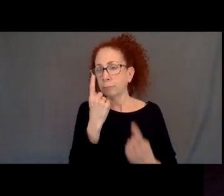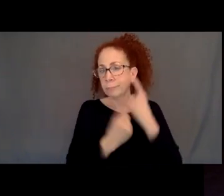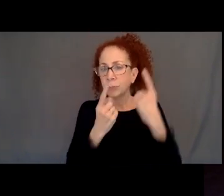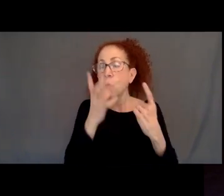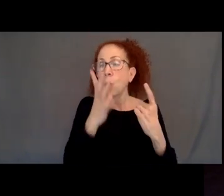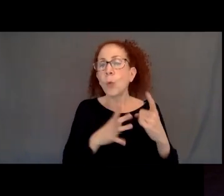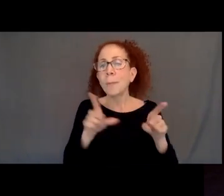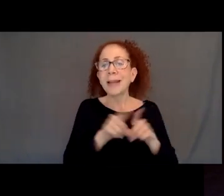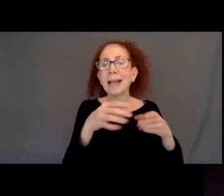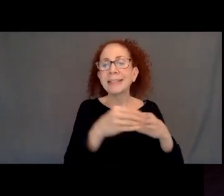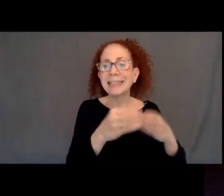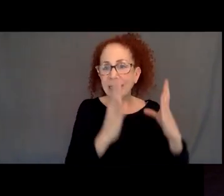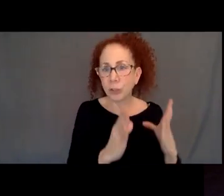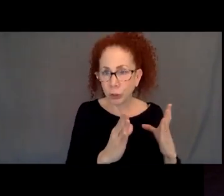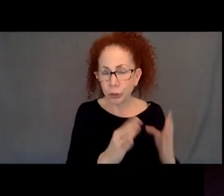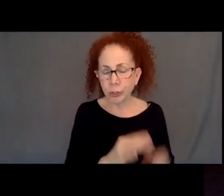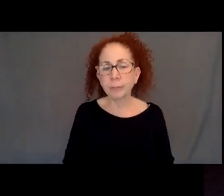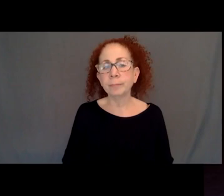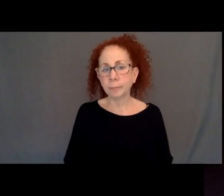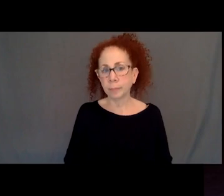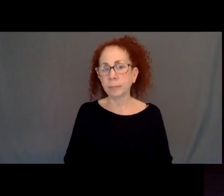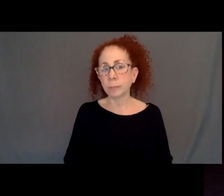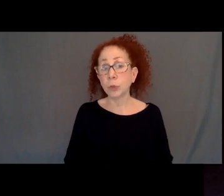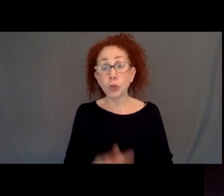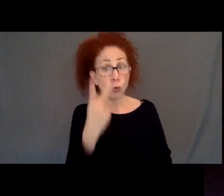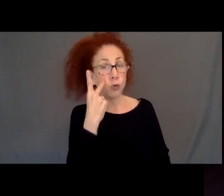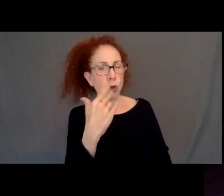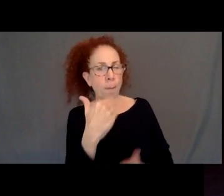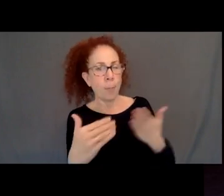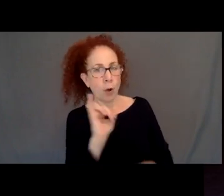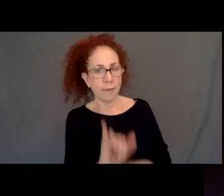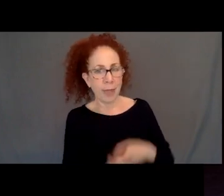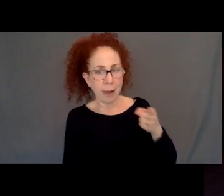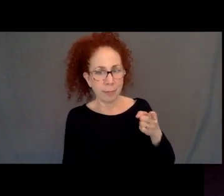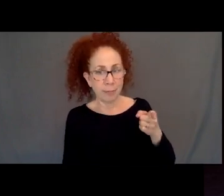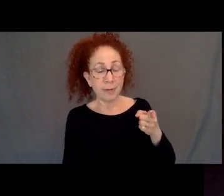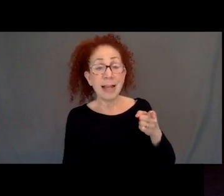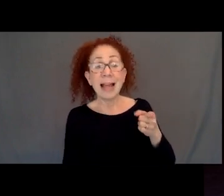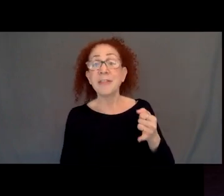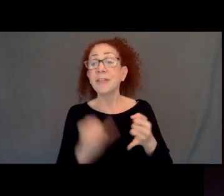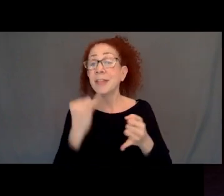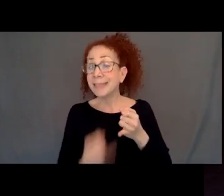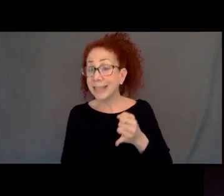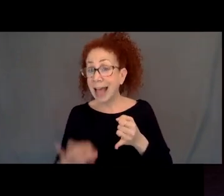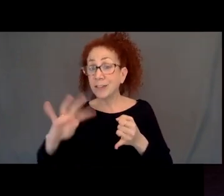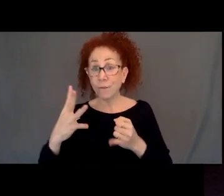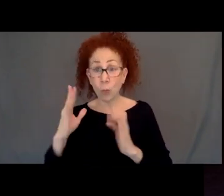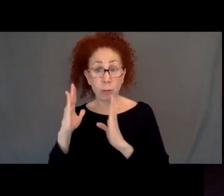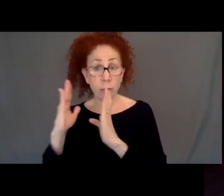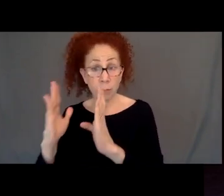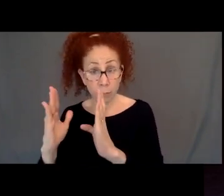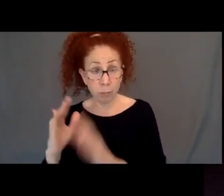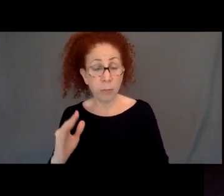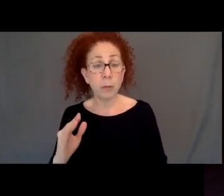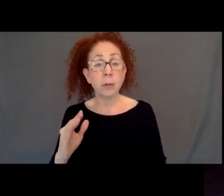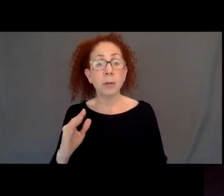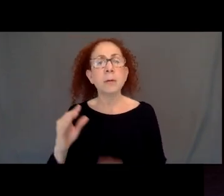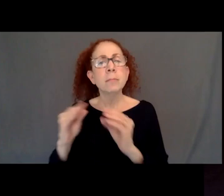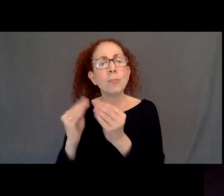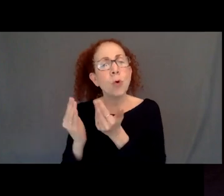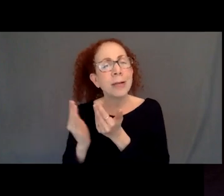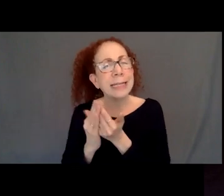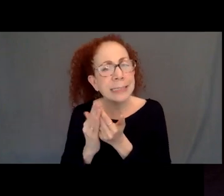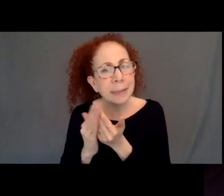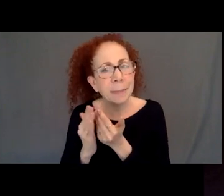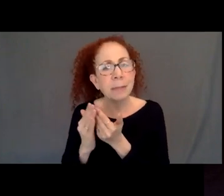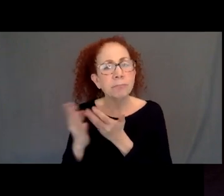as leaders. And then you saw a bit of that. And then in the last section, that was a more